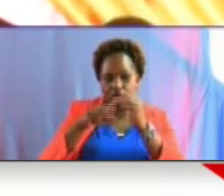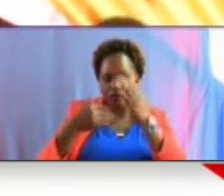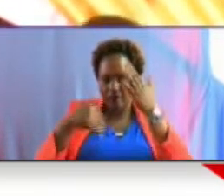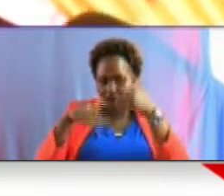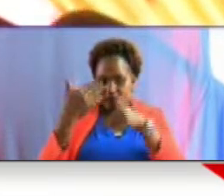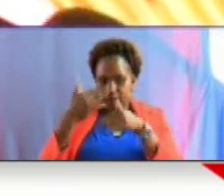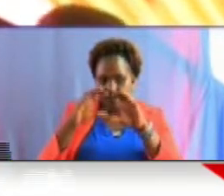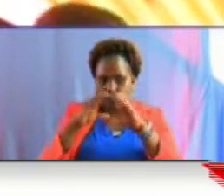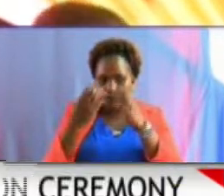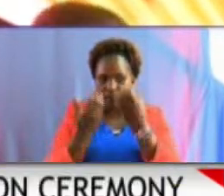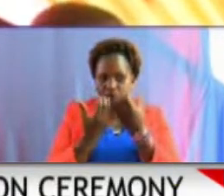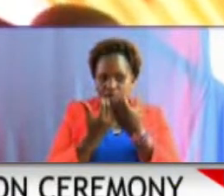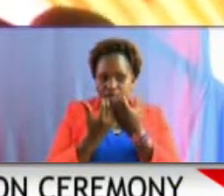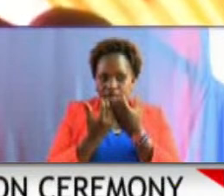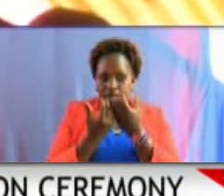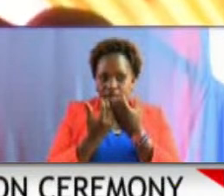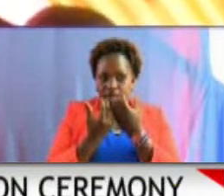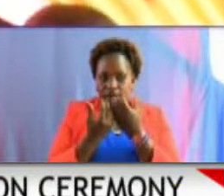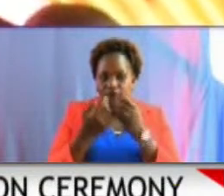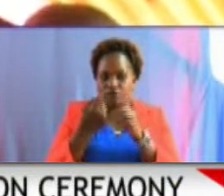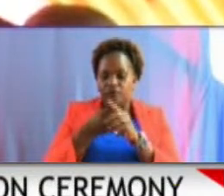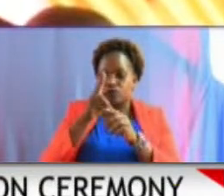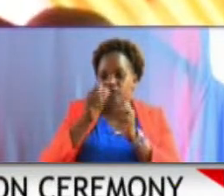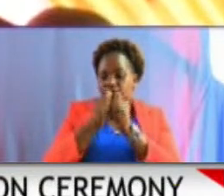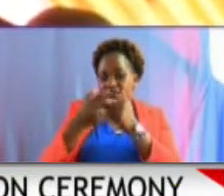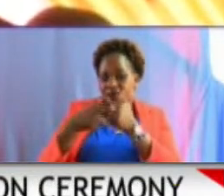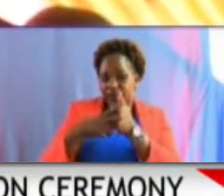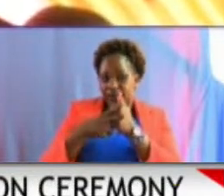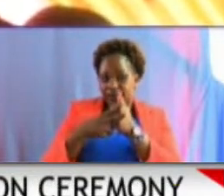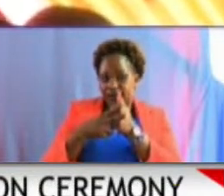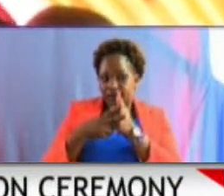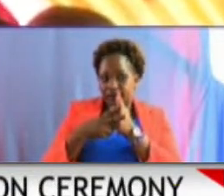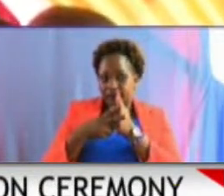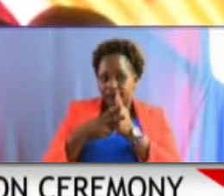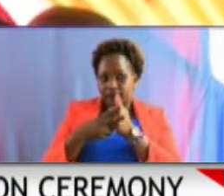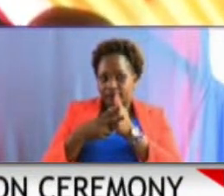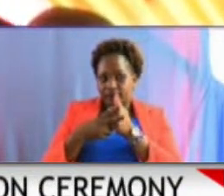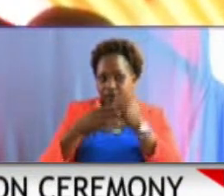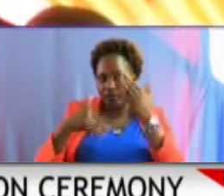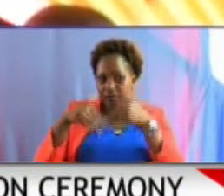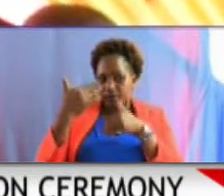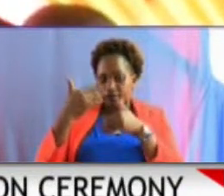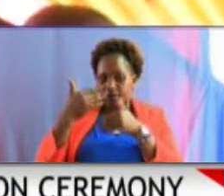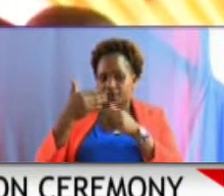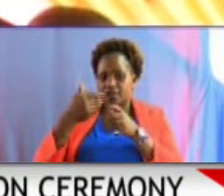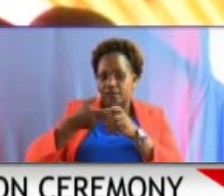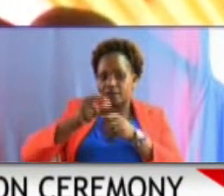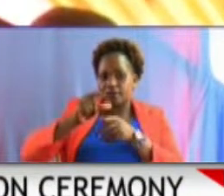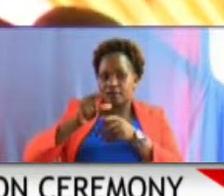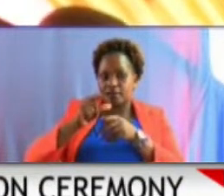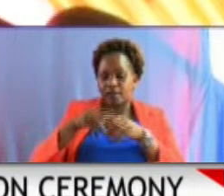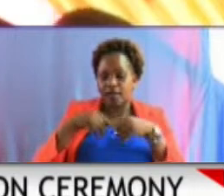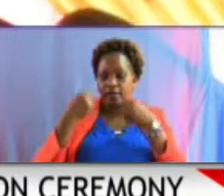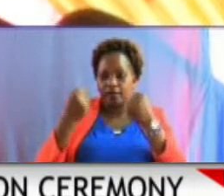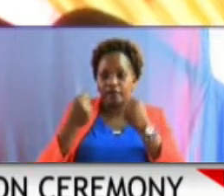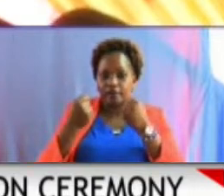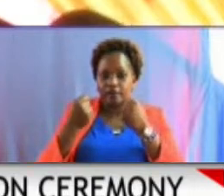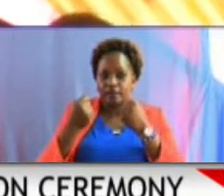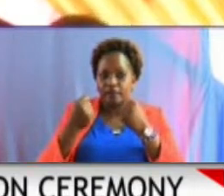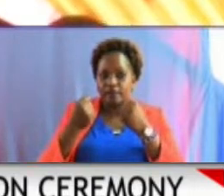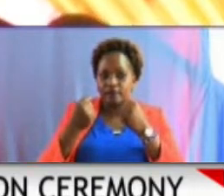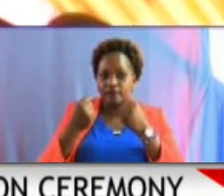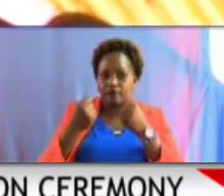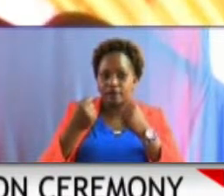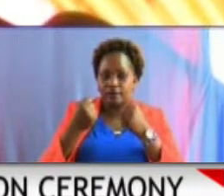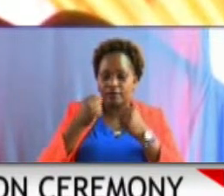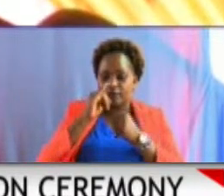community. Since 2017, the university has invested heavily in the enhancement of